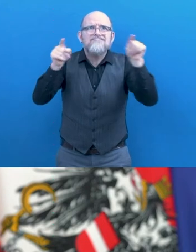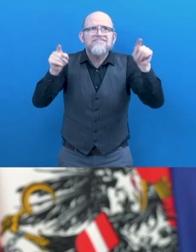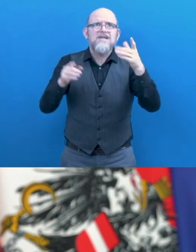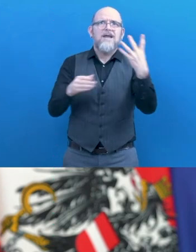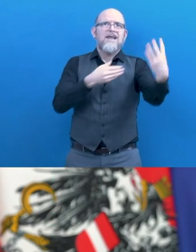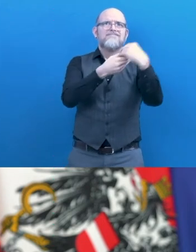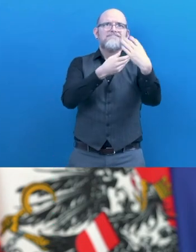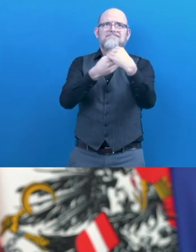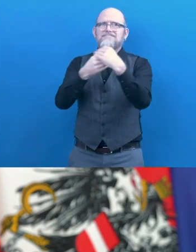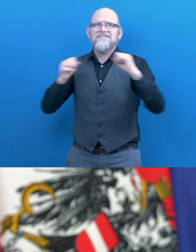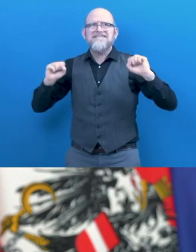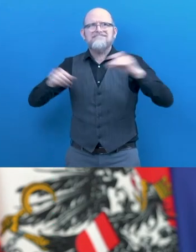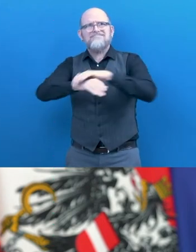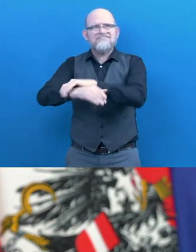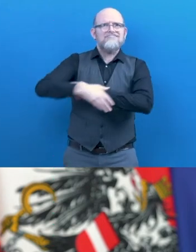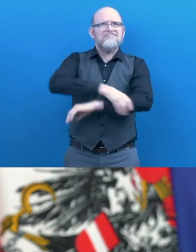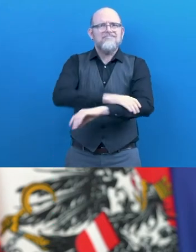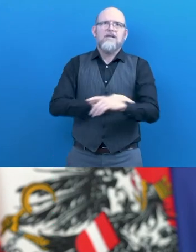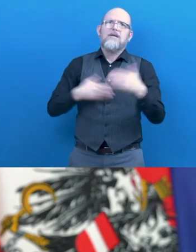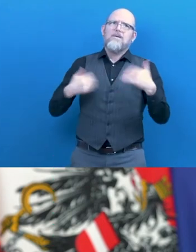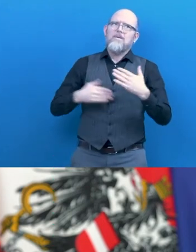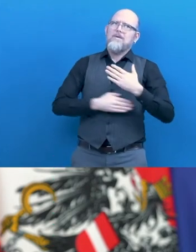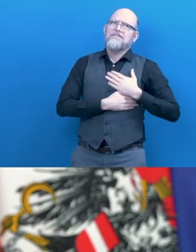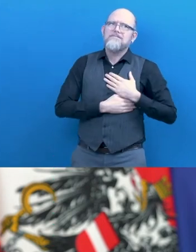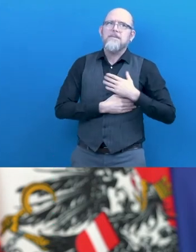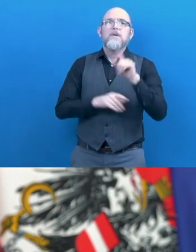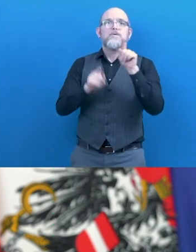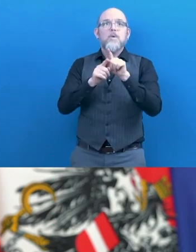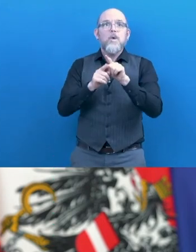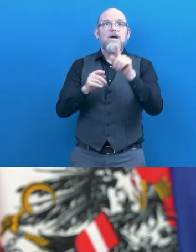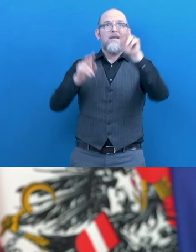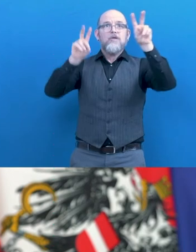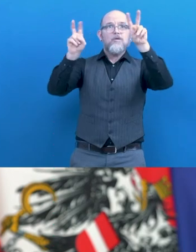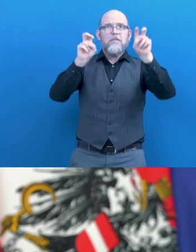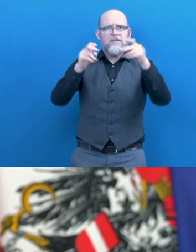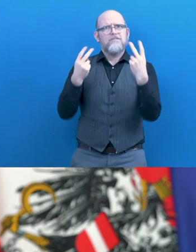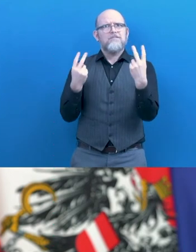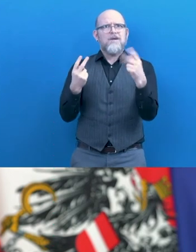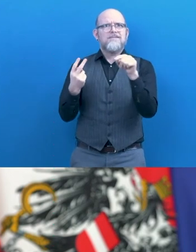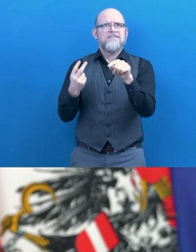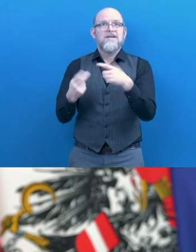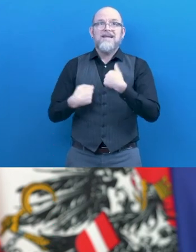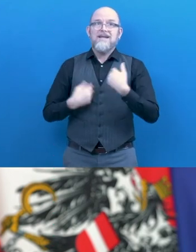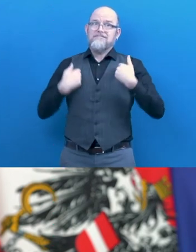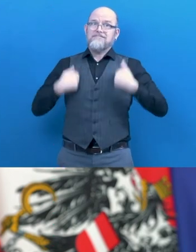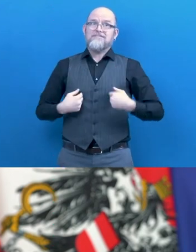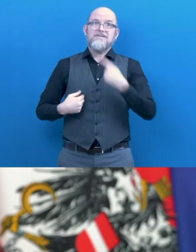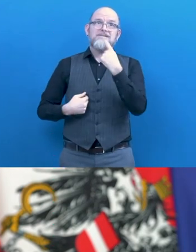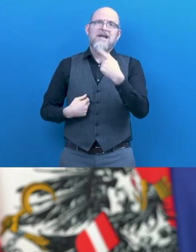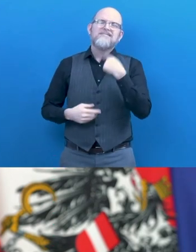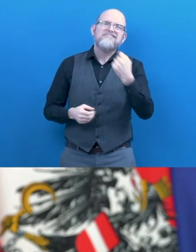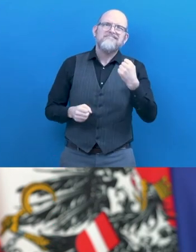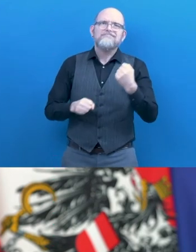for your tireless commitment and dedication to this important cause. I personally regret that due